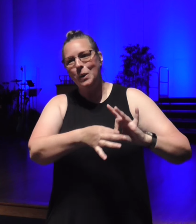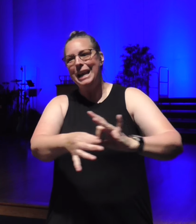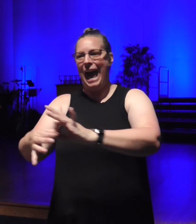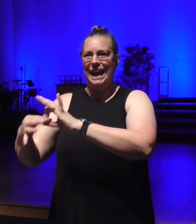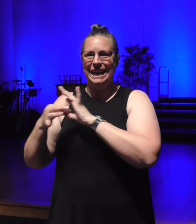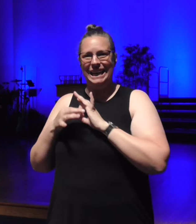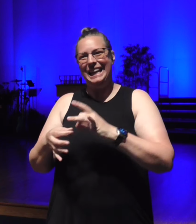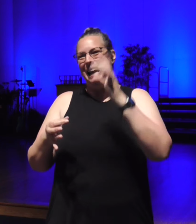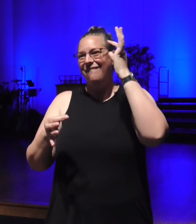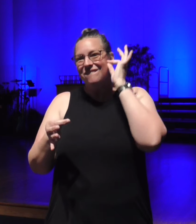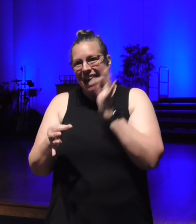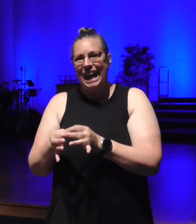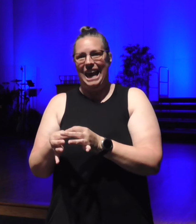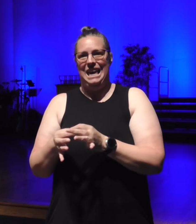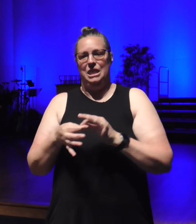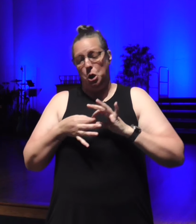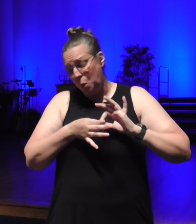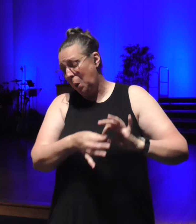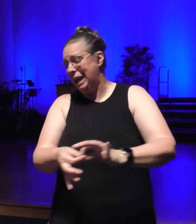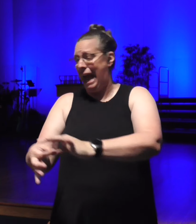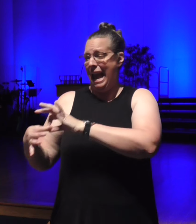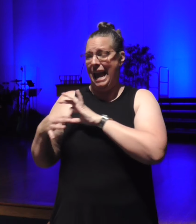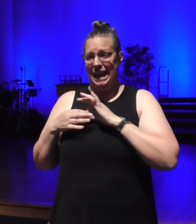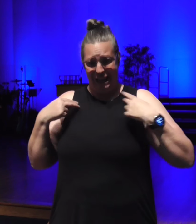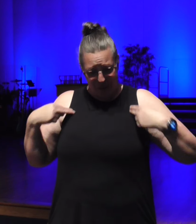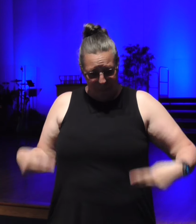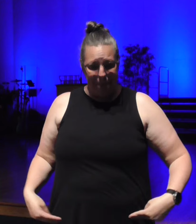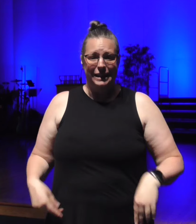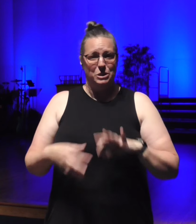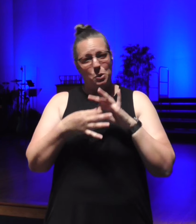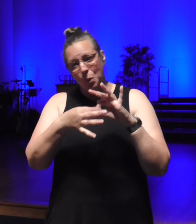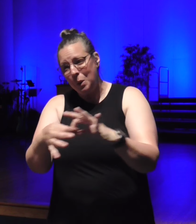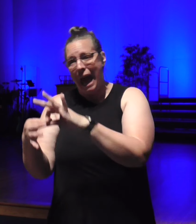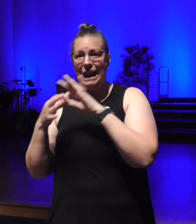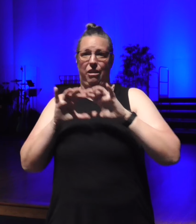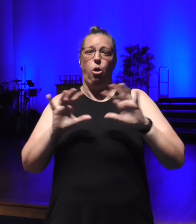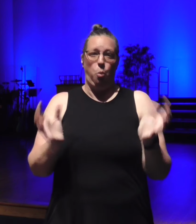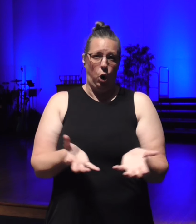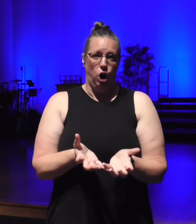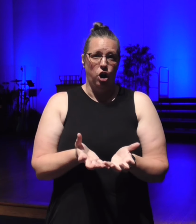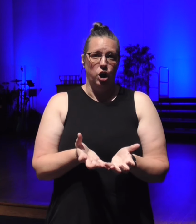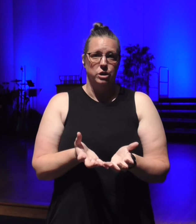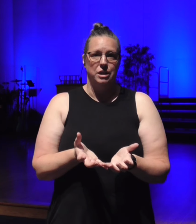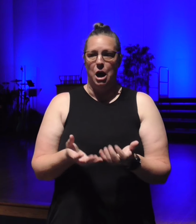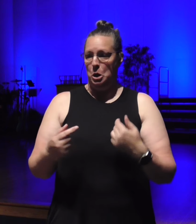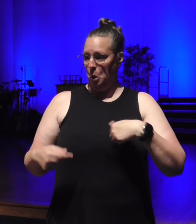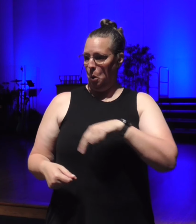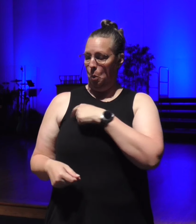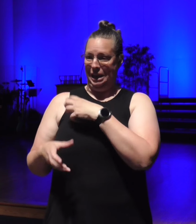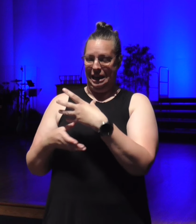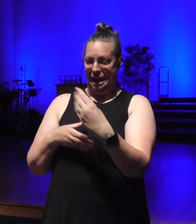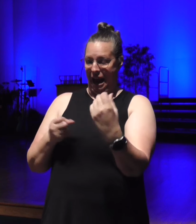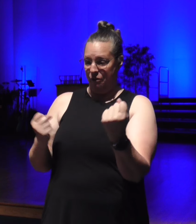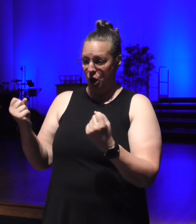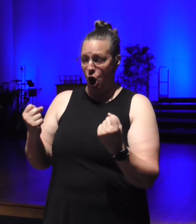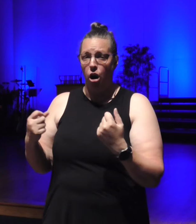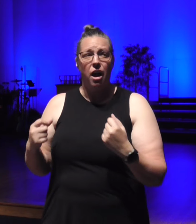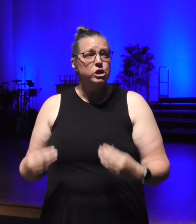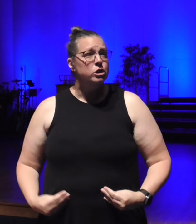faith, uniting humanity, uniting our beloved world. And we stood in the middle of it, and I felt moved by something I can